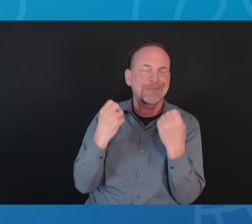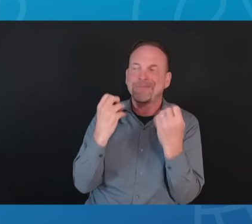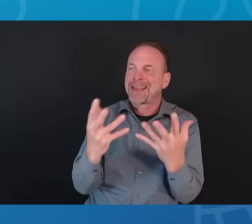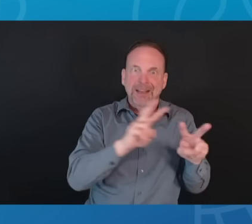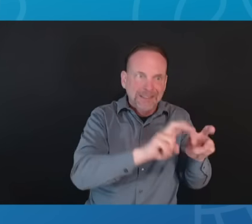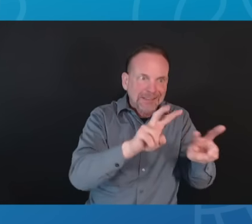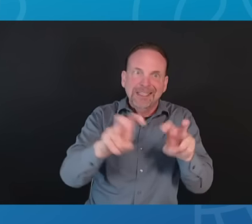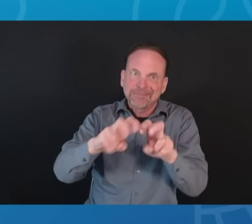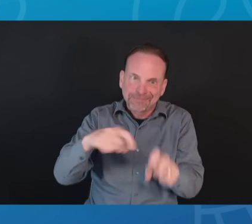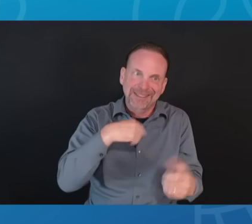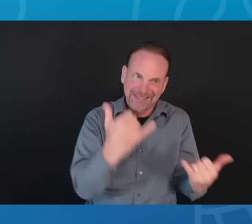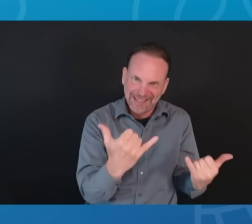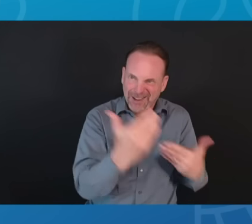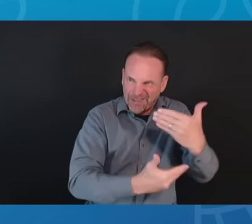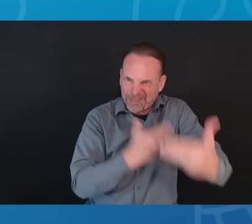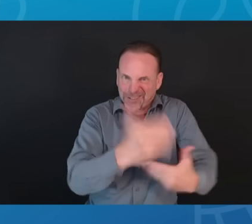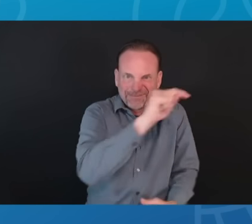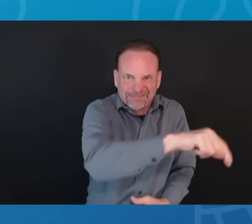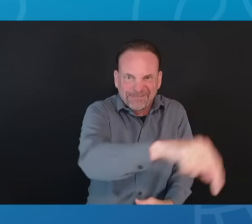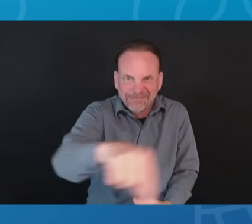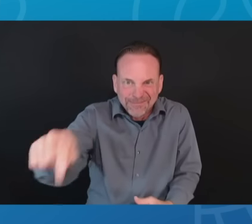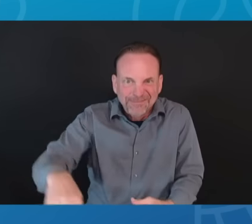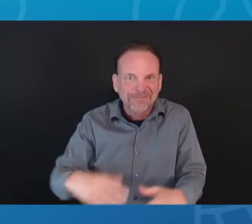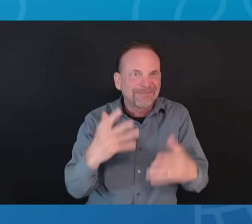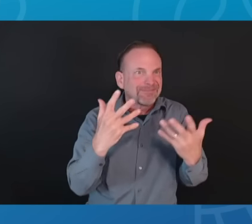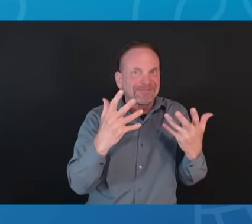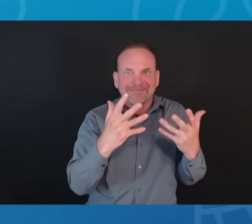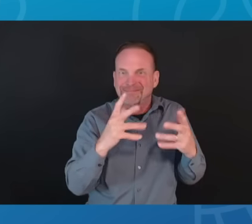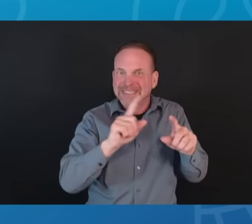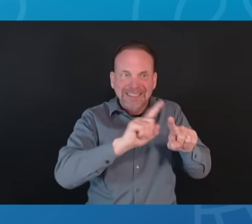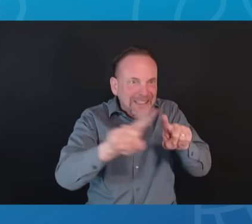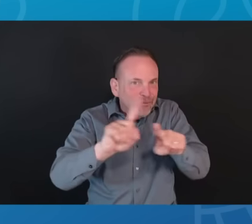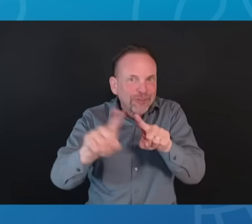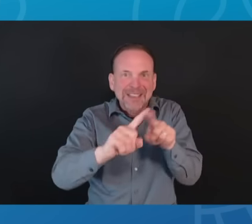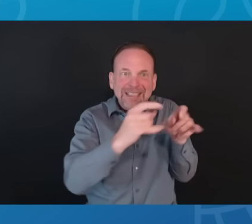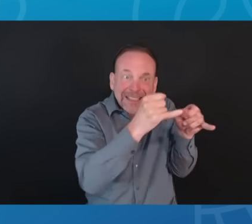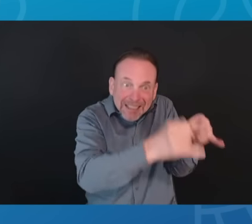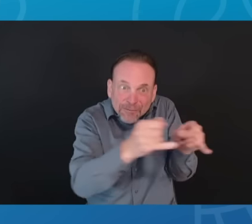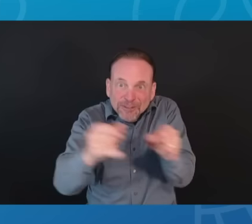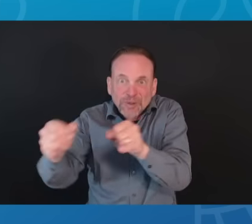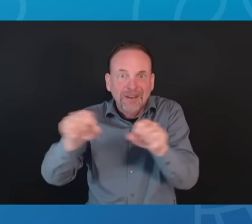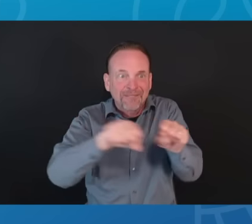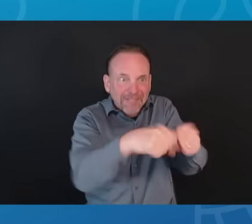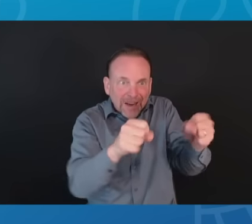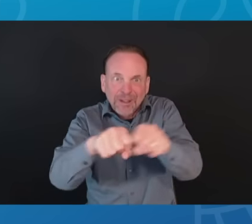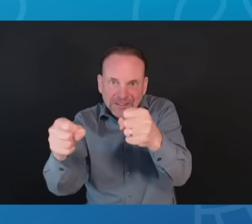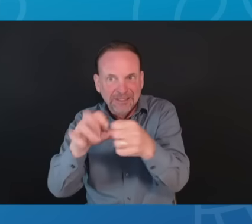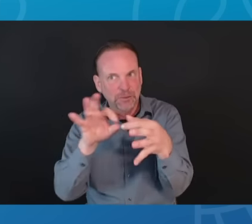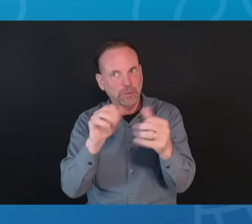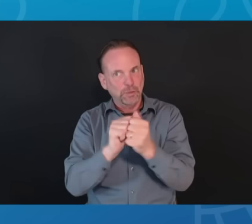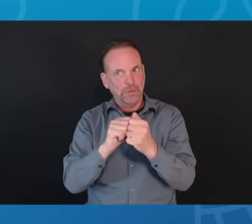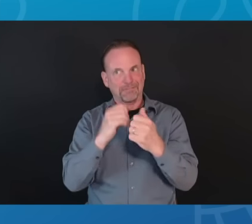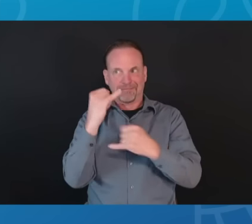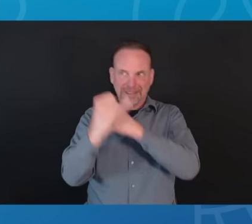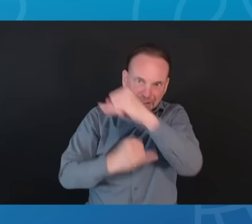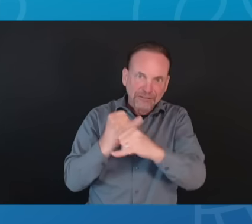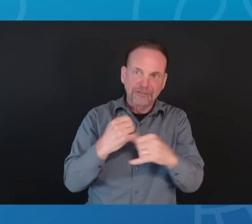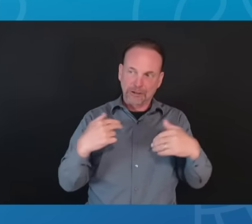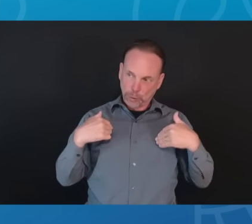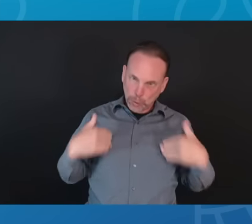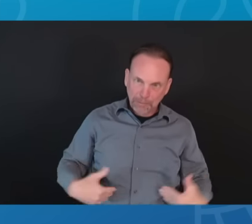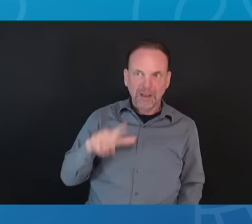potential individual violations of international humanitarian law, but I'm not going to get into this. Do you think you're going to be able to conclude them either way before the administration